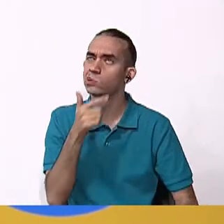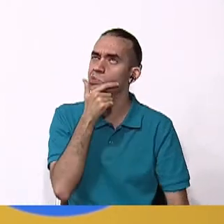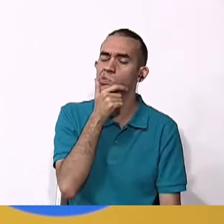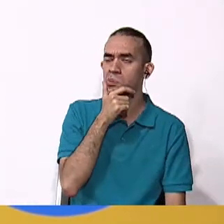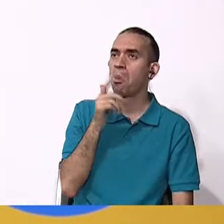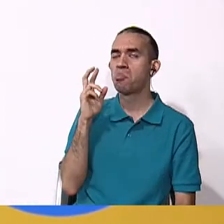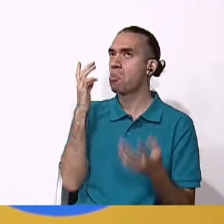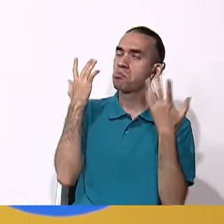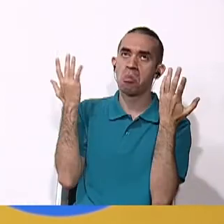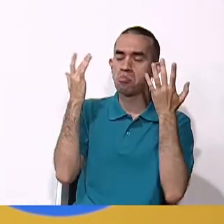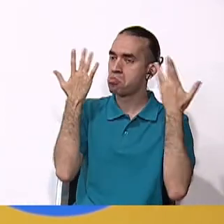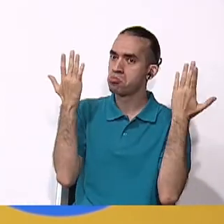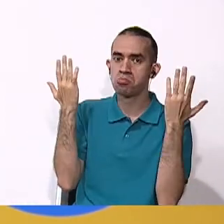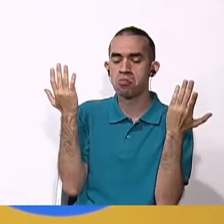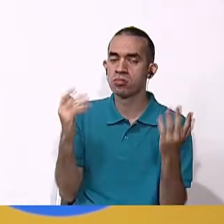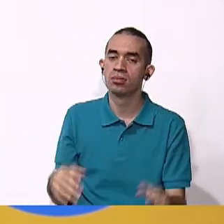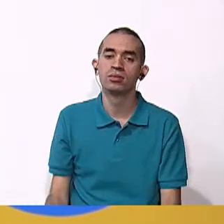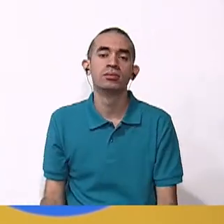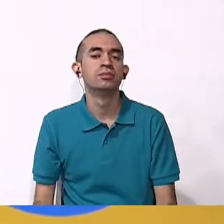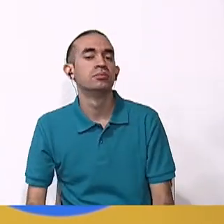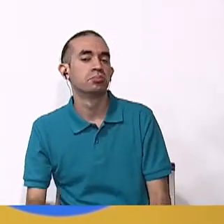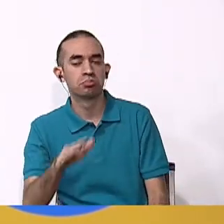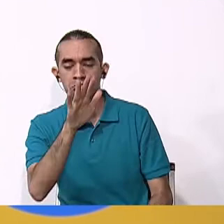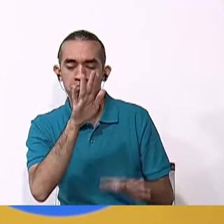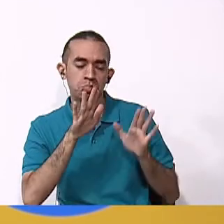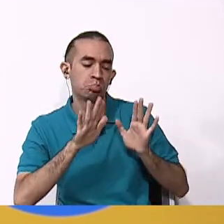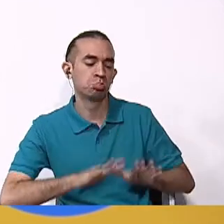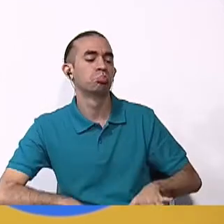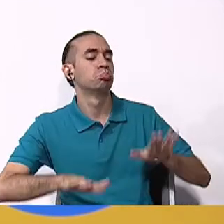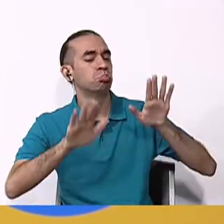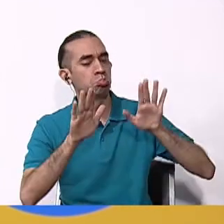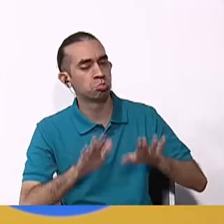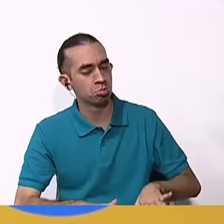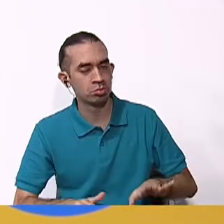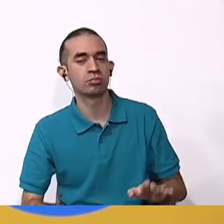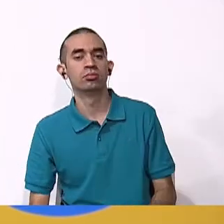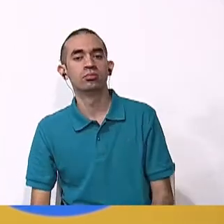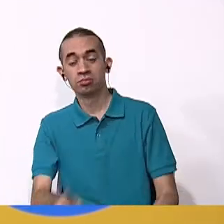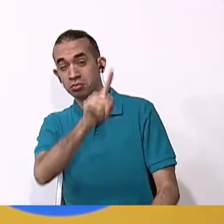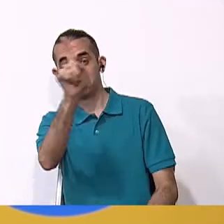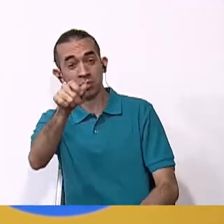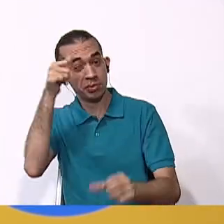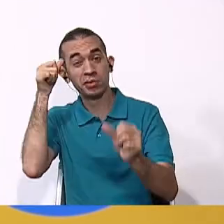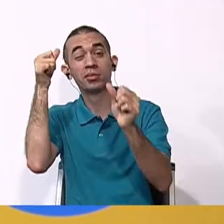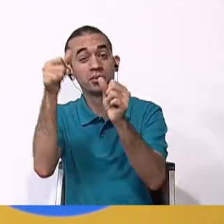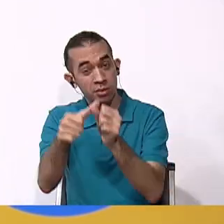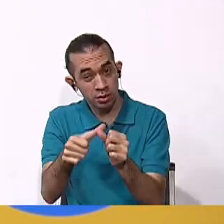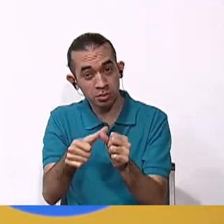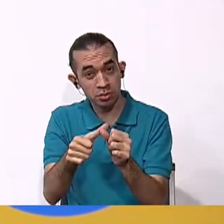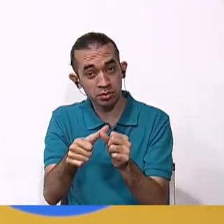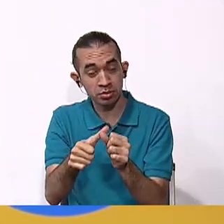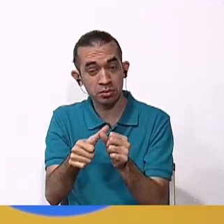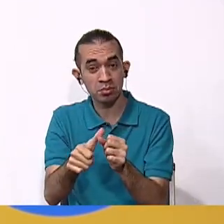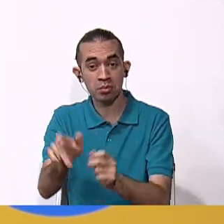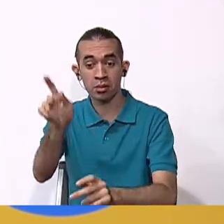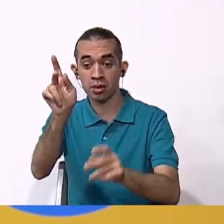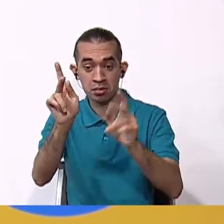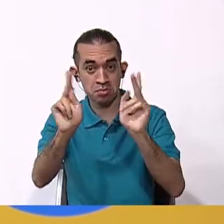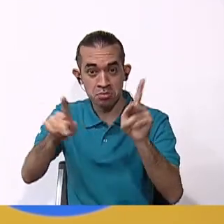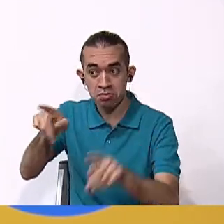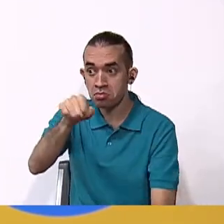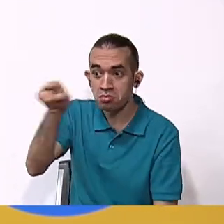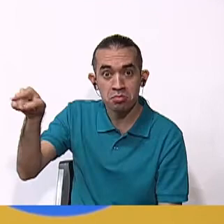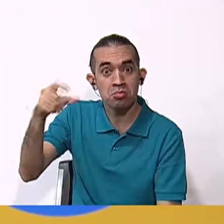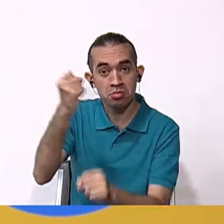No, teacher. Okay, don't worry. Do you remember the names of people who work in your